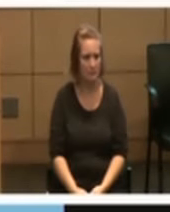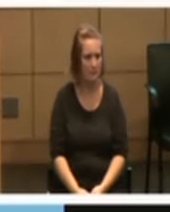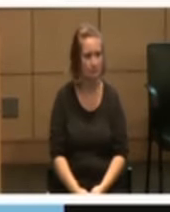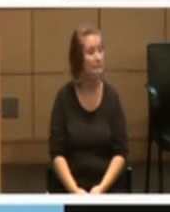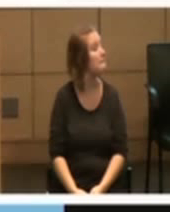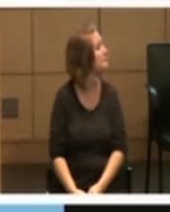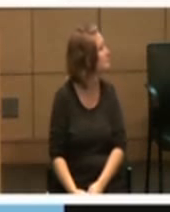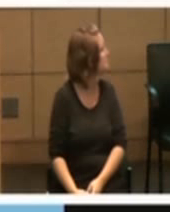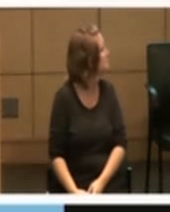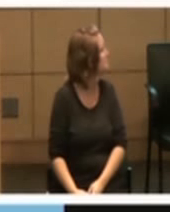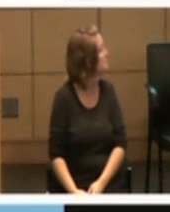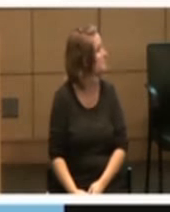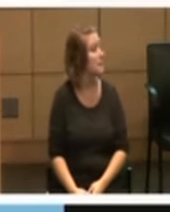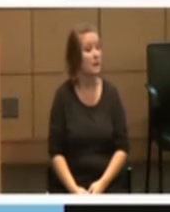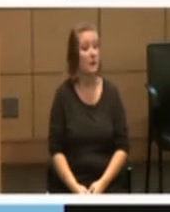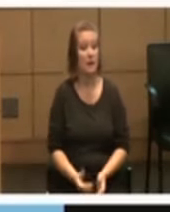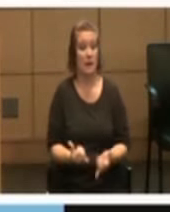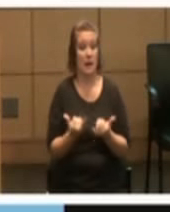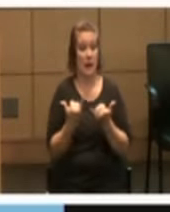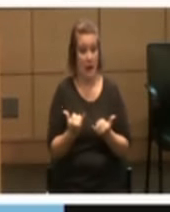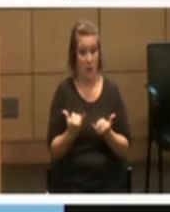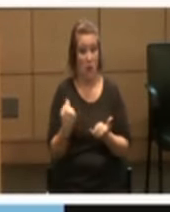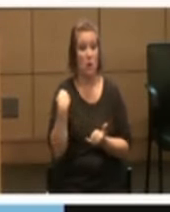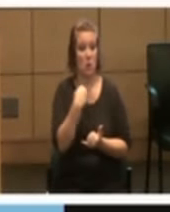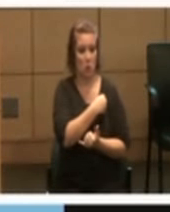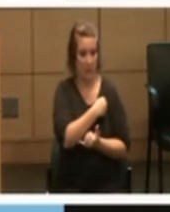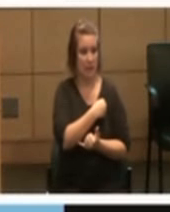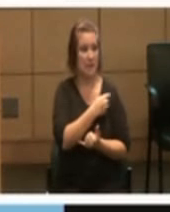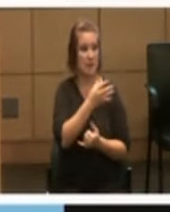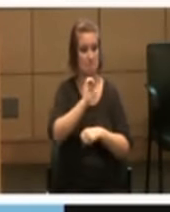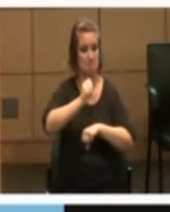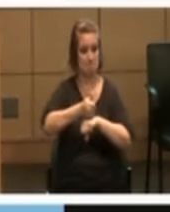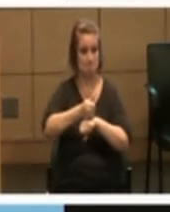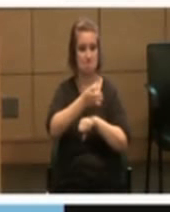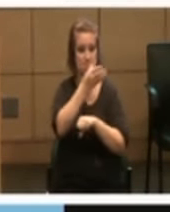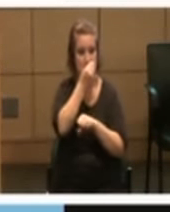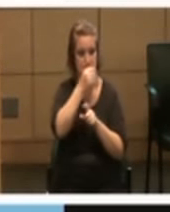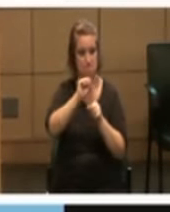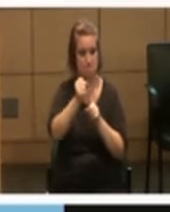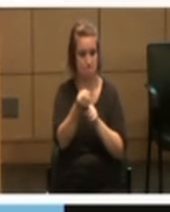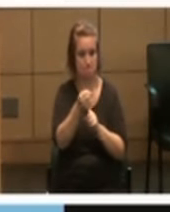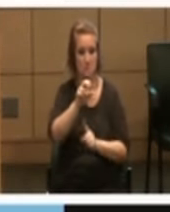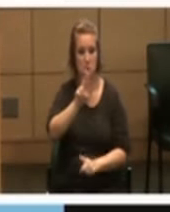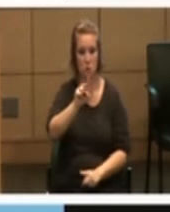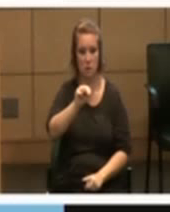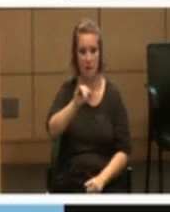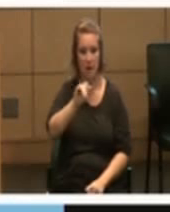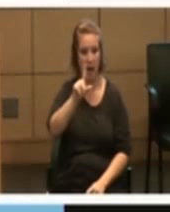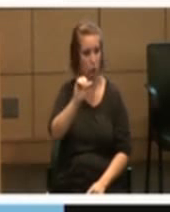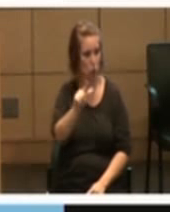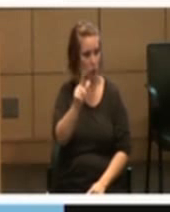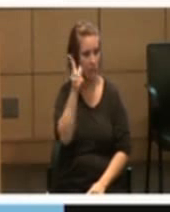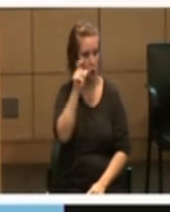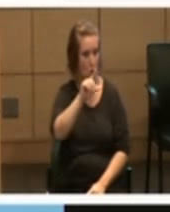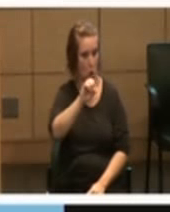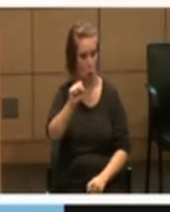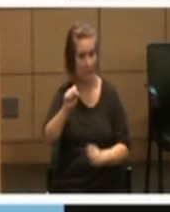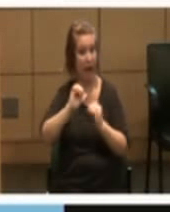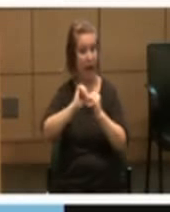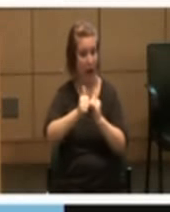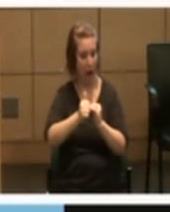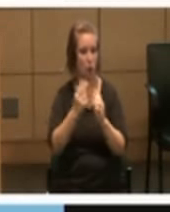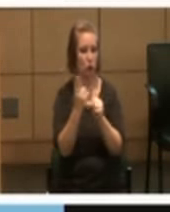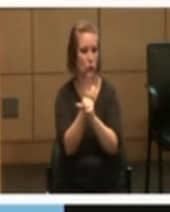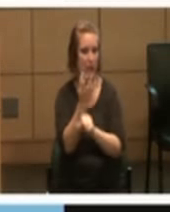So now we simulated a unilateral hearing loss. So the way that we did that was through the use of an